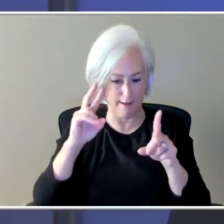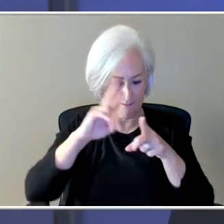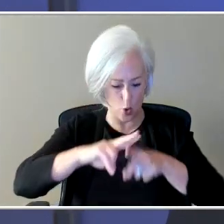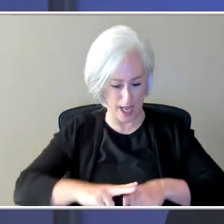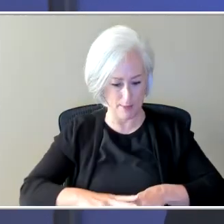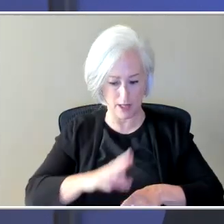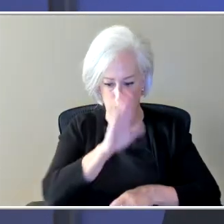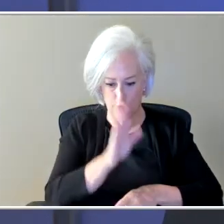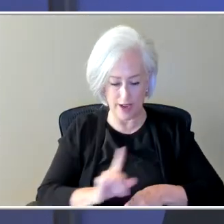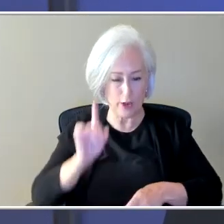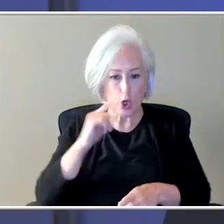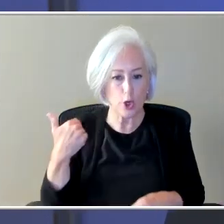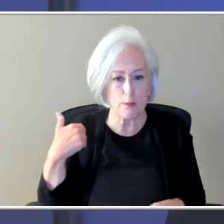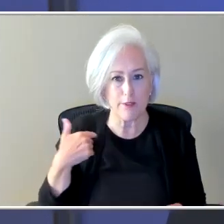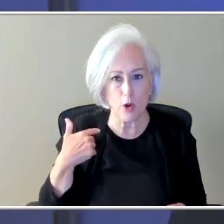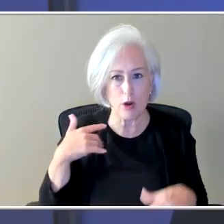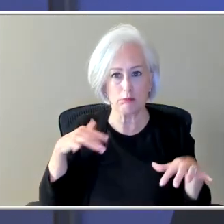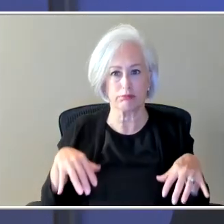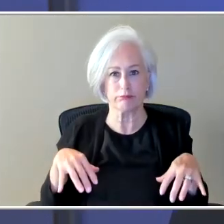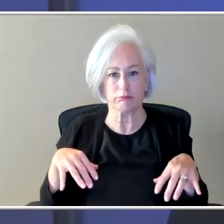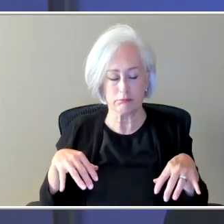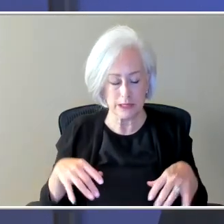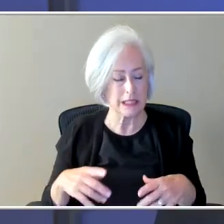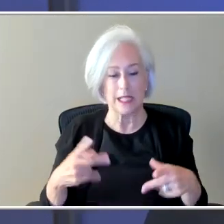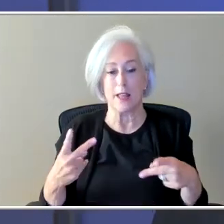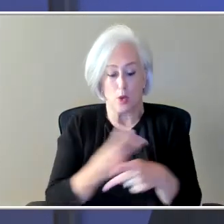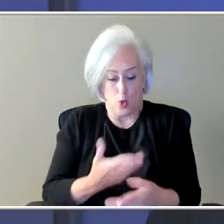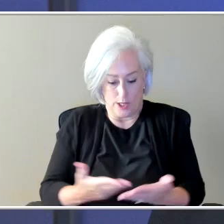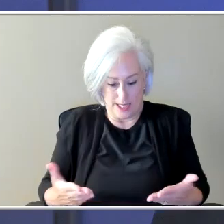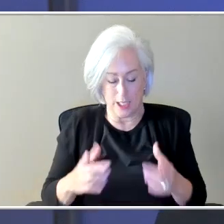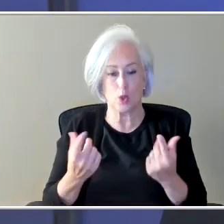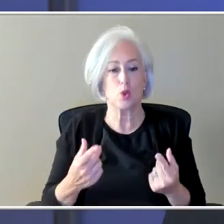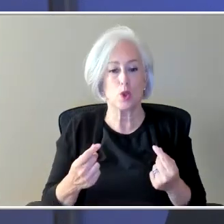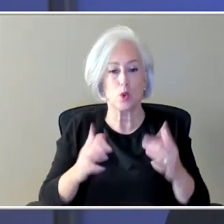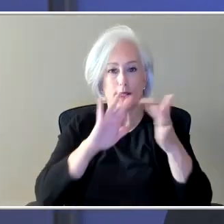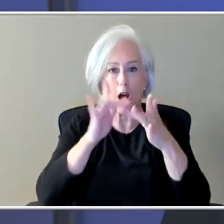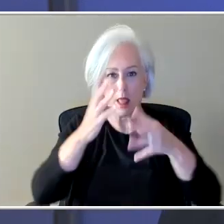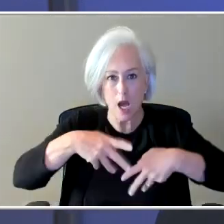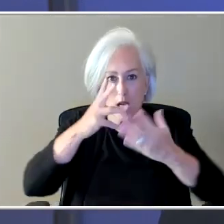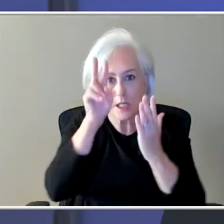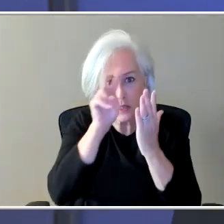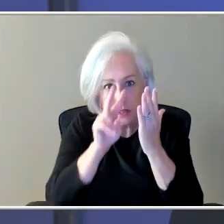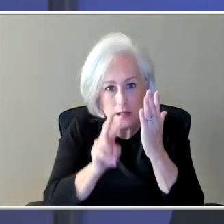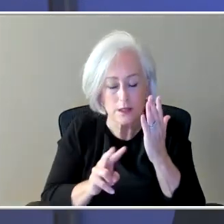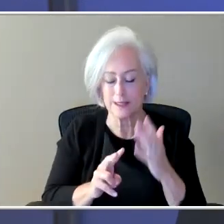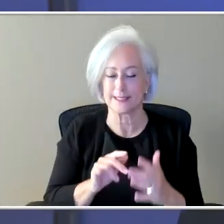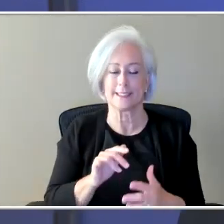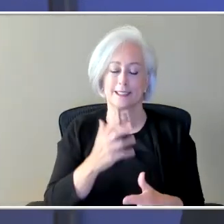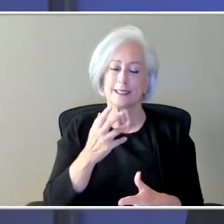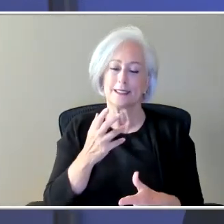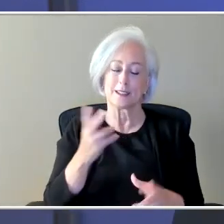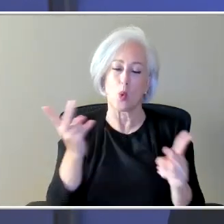first time. And then, of course, worst thing you can do is you go to the internet and you're looking everything up, right? And so I think that was the one thing